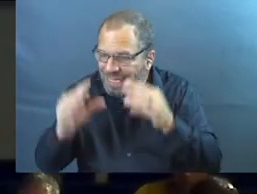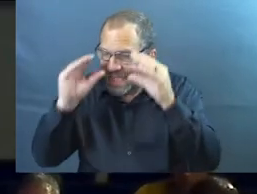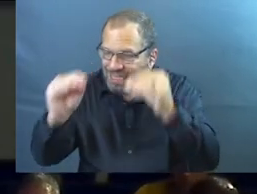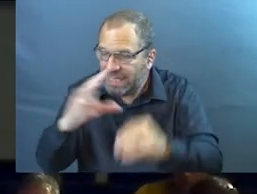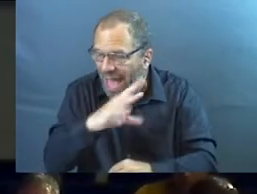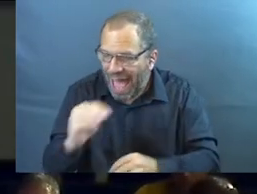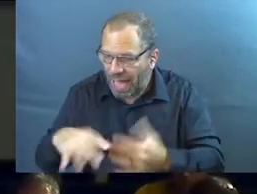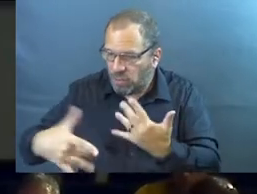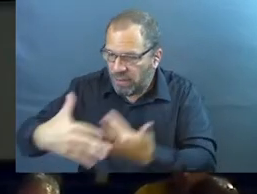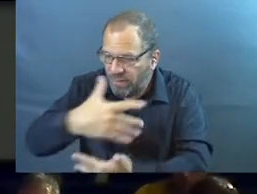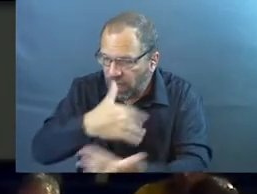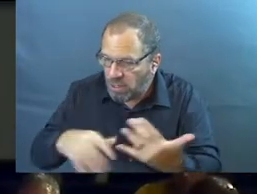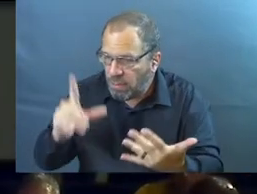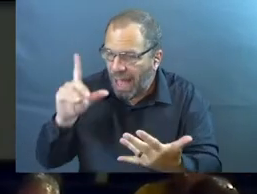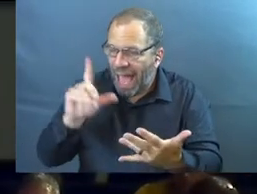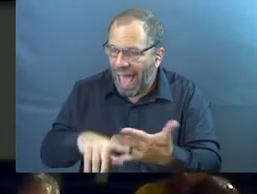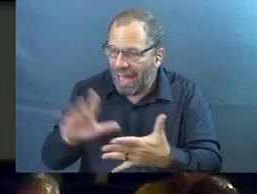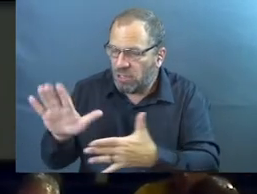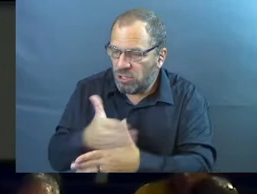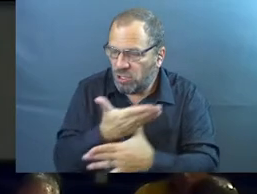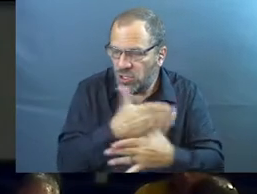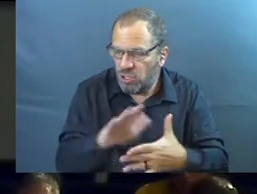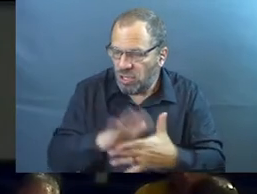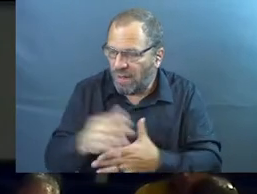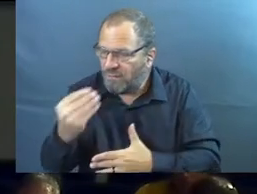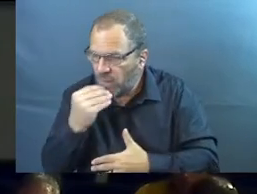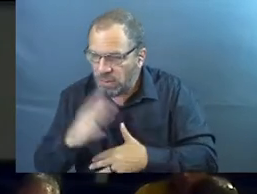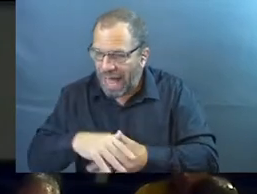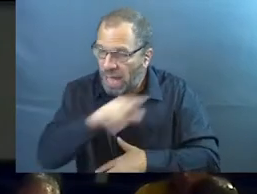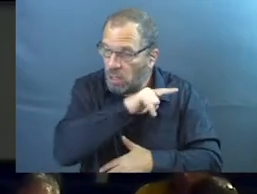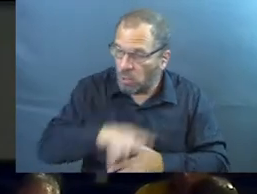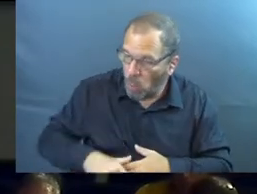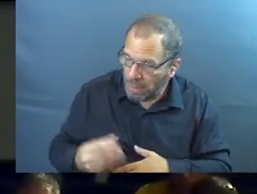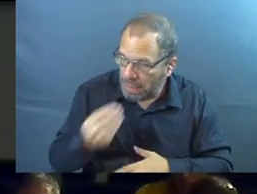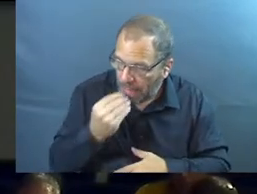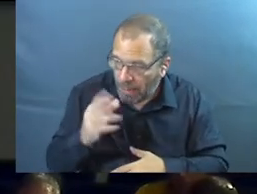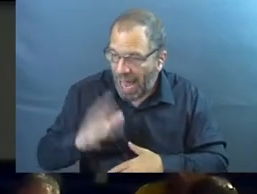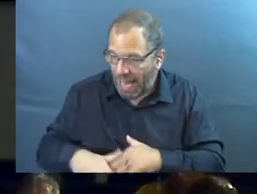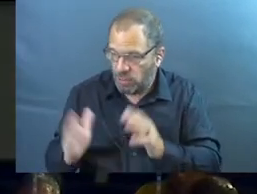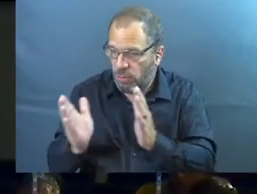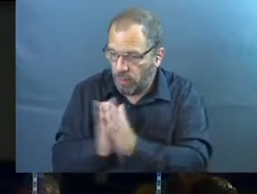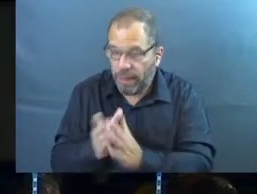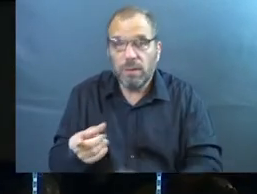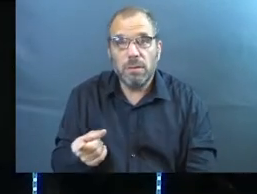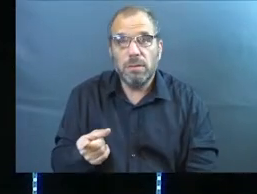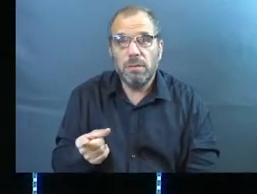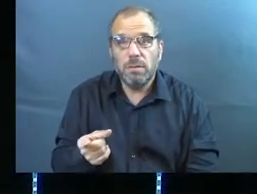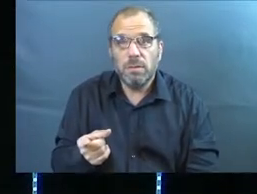teaching and to fellowship and to sharing in meals, including the Lord's Supper, and to prayer.